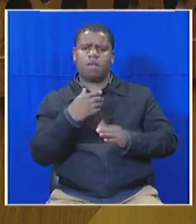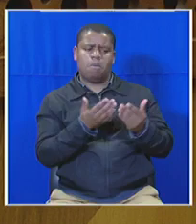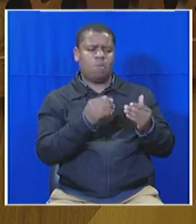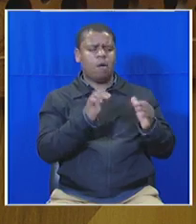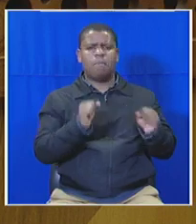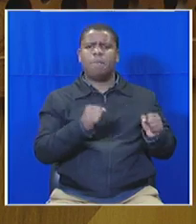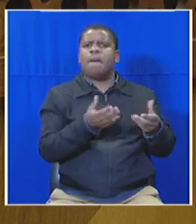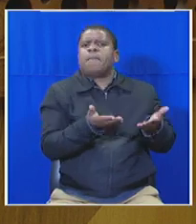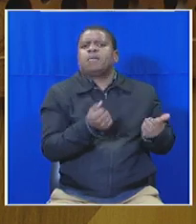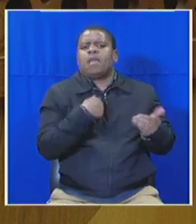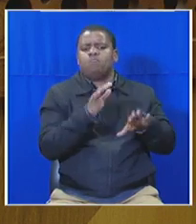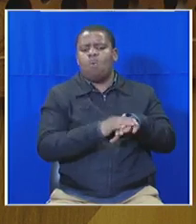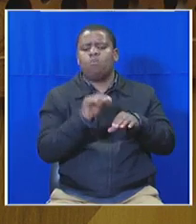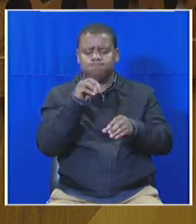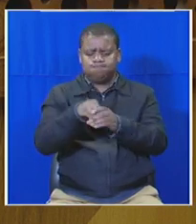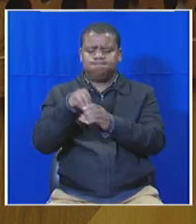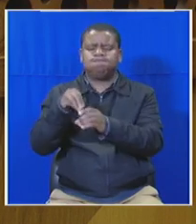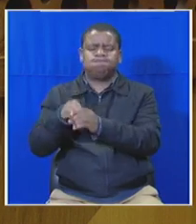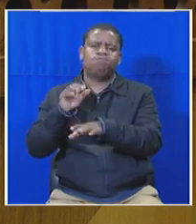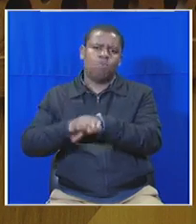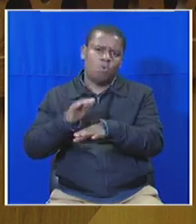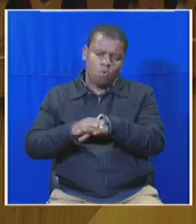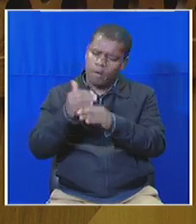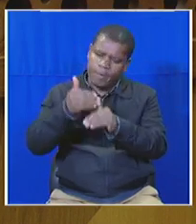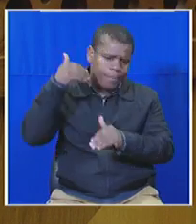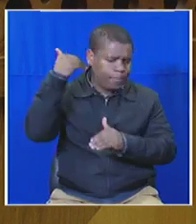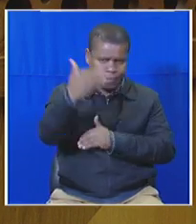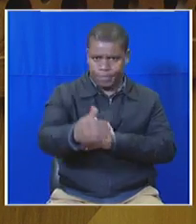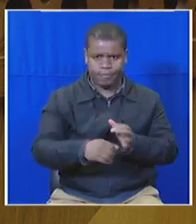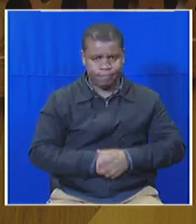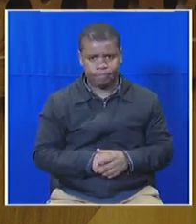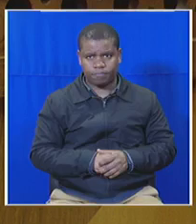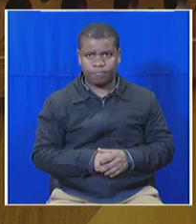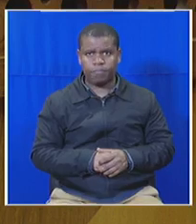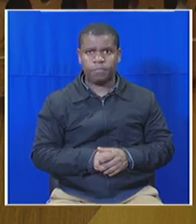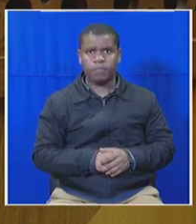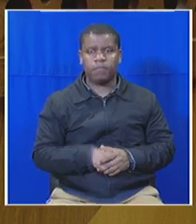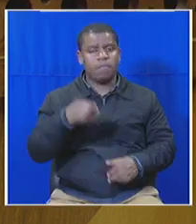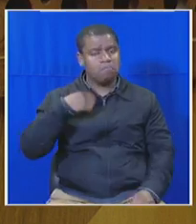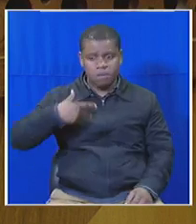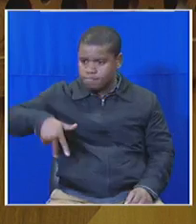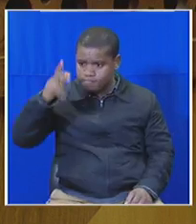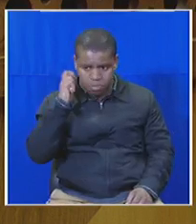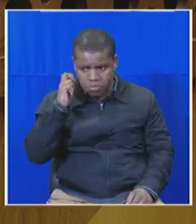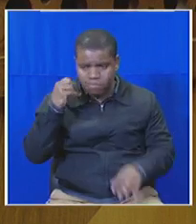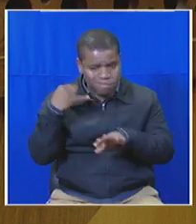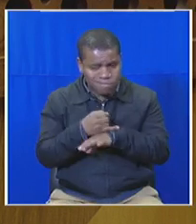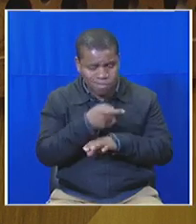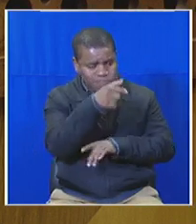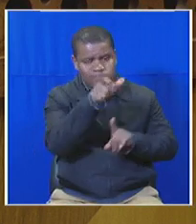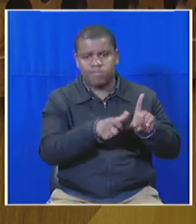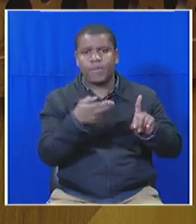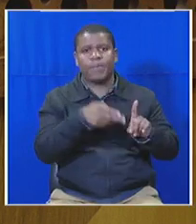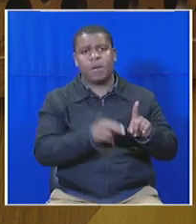doing so much more in this house and well beyond its walls. On hearing the news of Ken's untimely death,